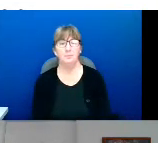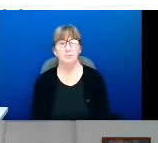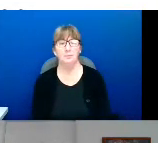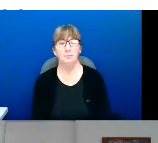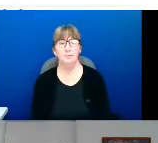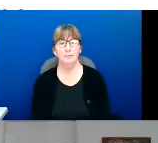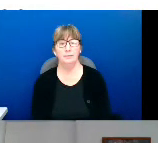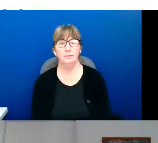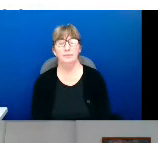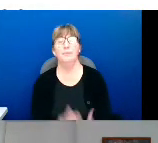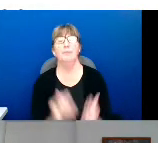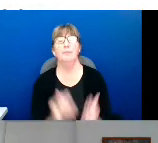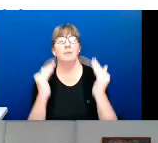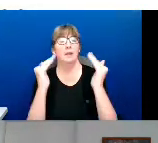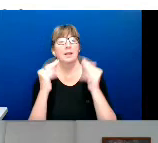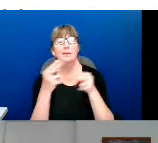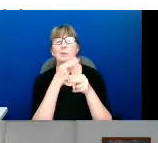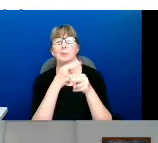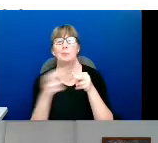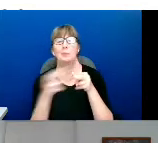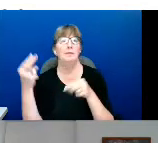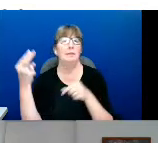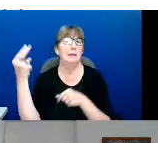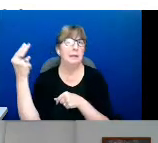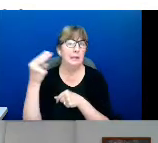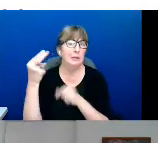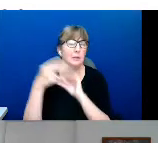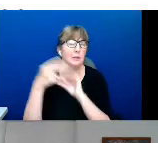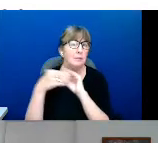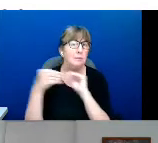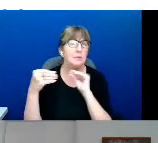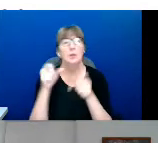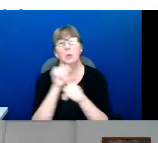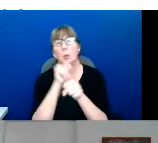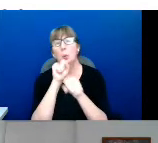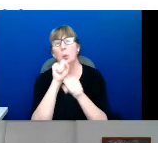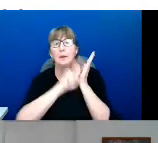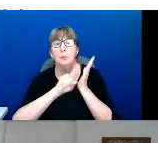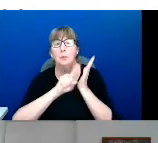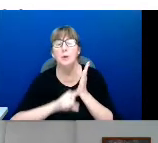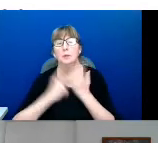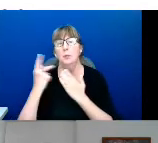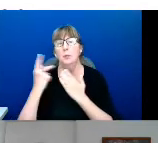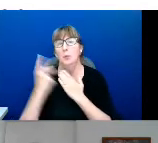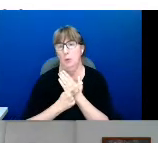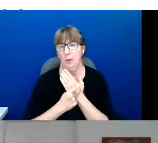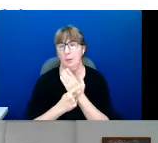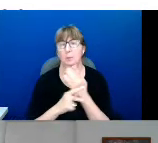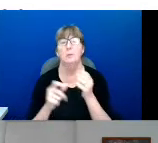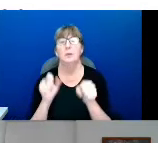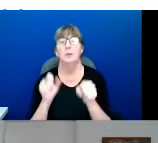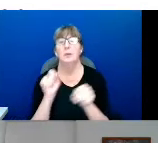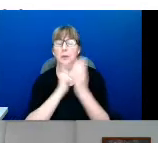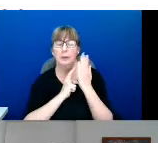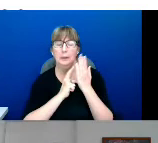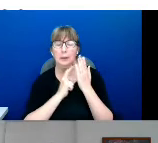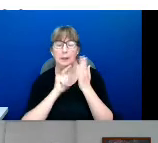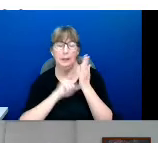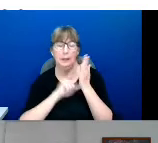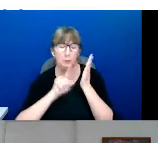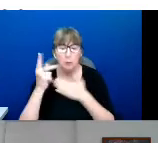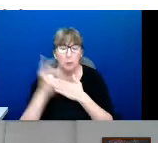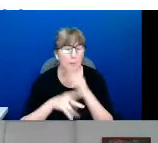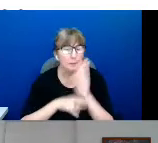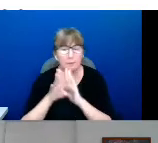Next, I'm going to give just a brief history of the work exploration program or why work exploration programs were developed. I'm kind of